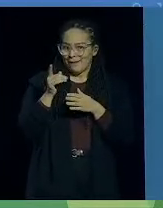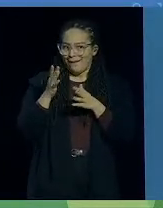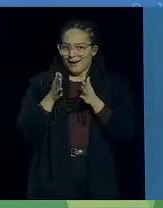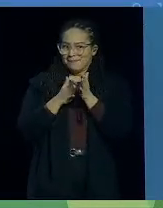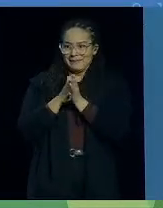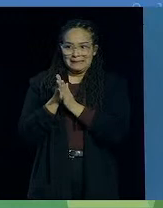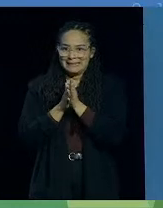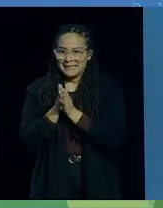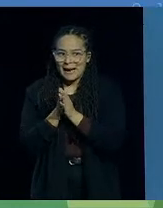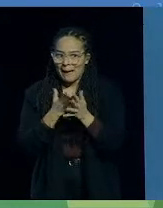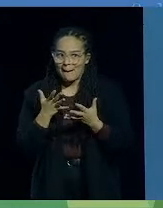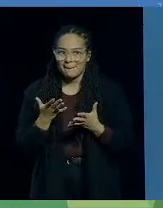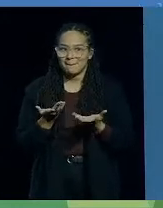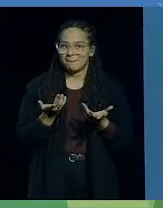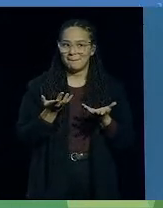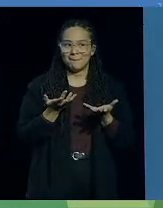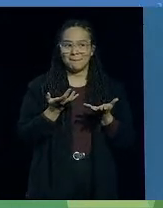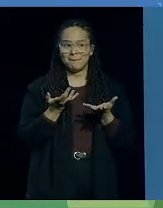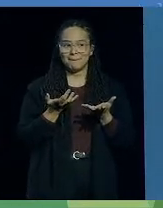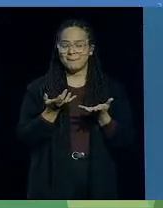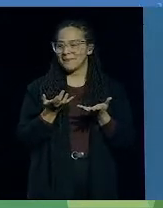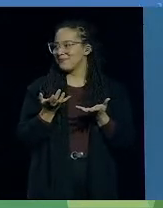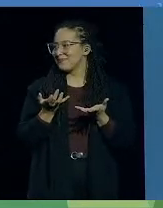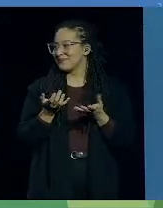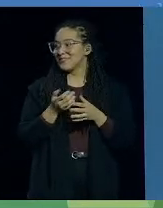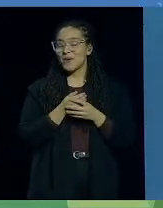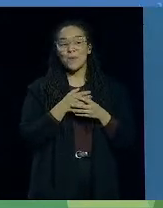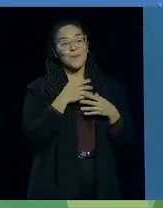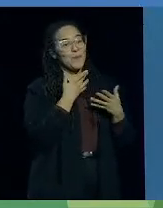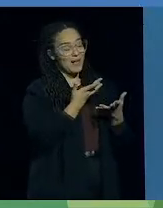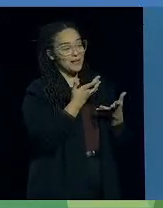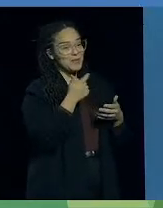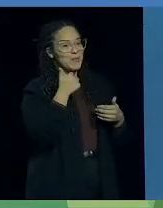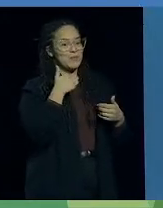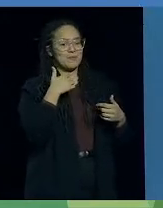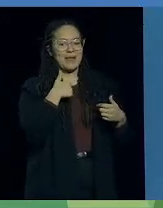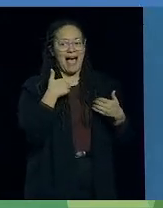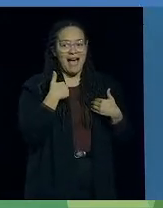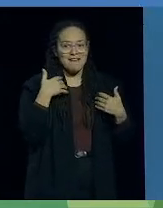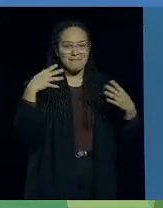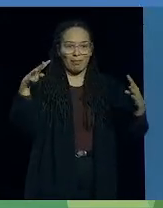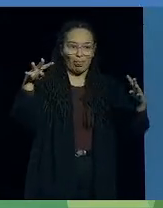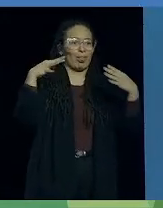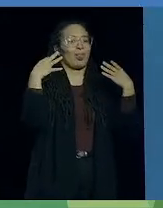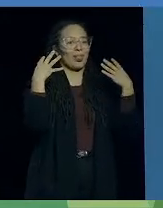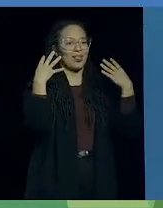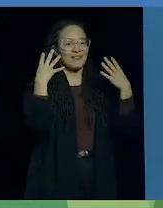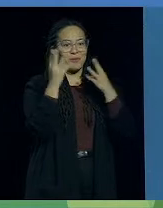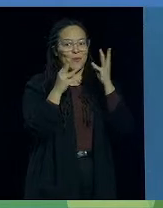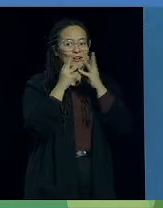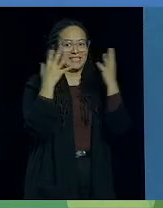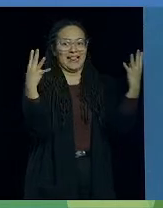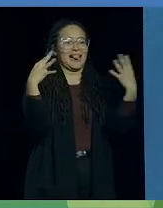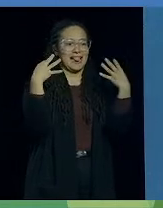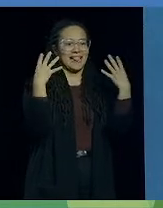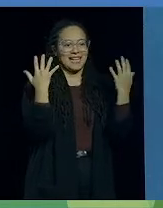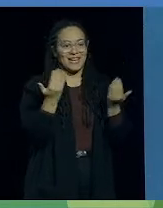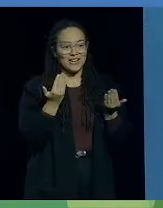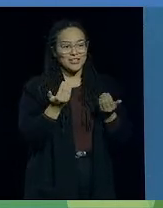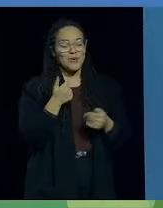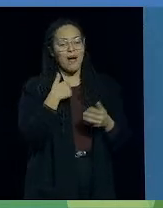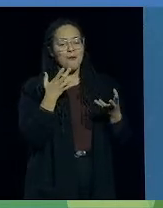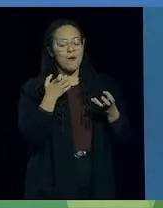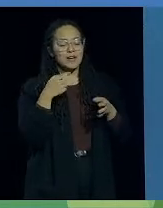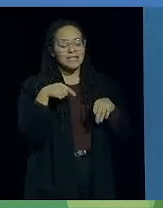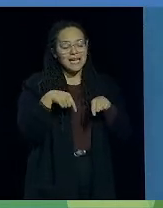up quite the intrigue here. So, Paul. Well, we do have the eyes of the world on us here at CES, so I wanted to kick